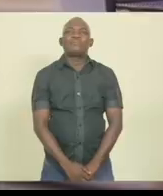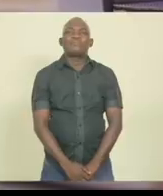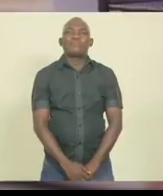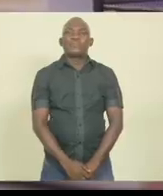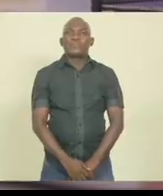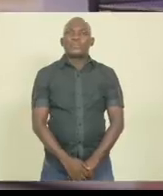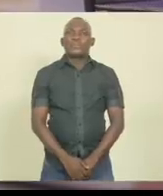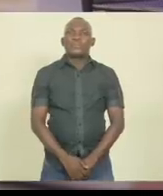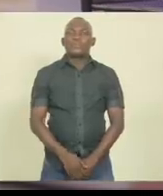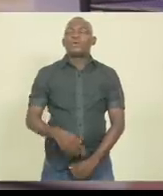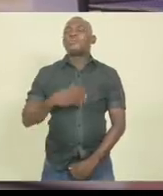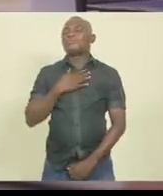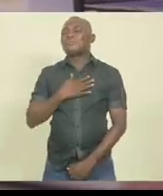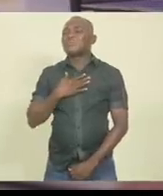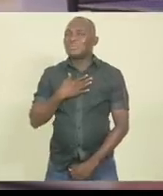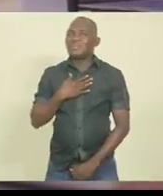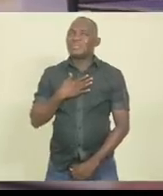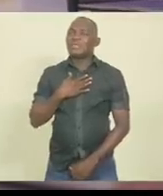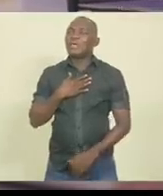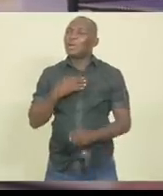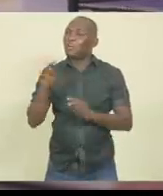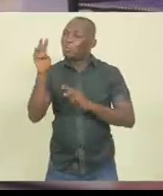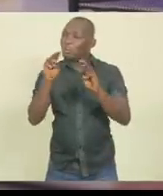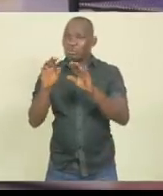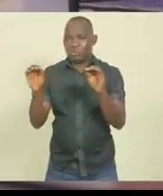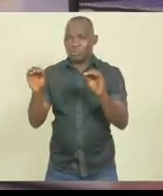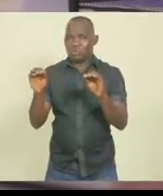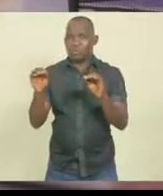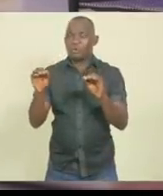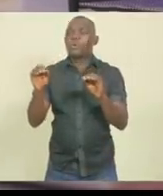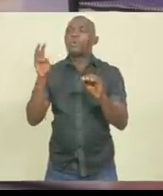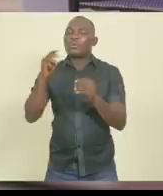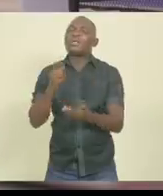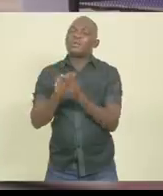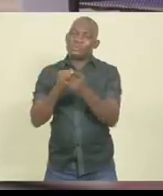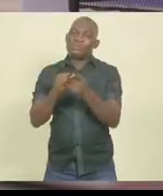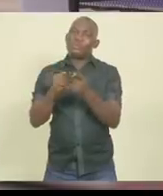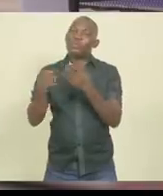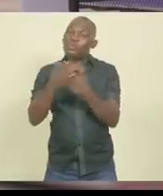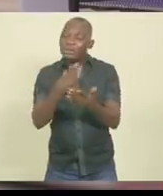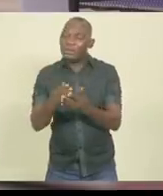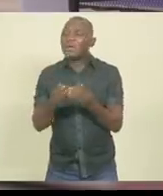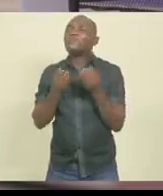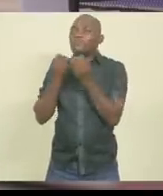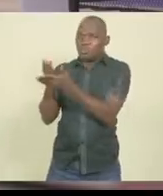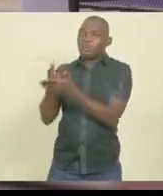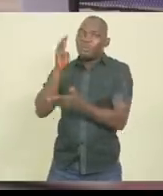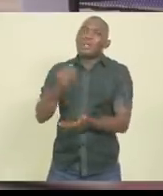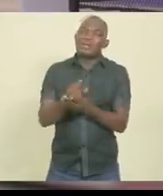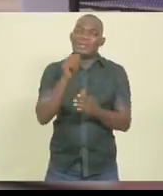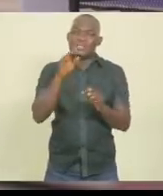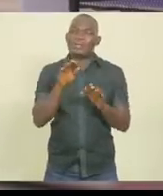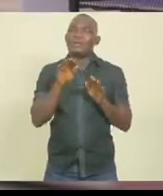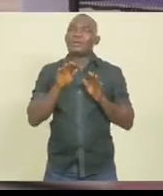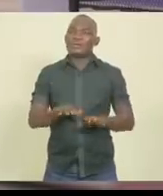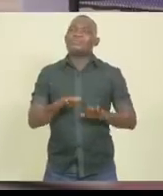Dear Lisa, dear. Don't worry, okay? You can tell her everything you told me. She'll help you understand. I promise